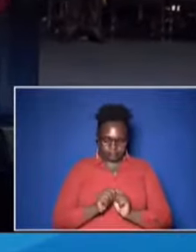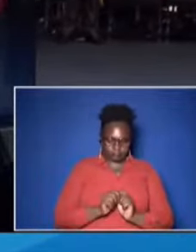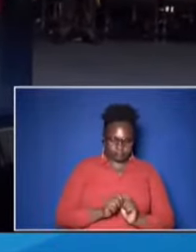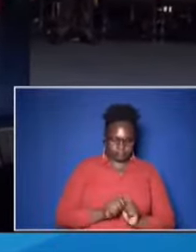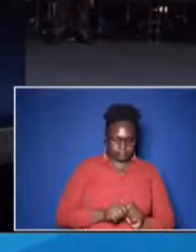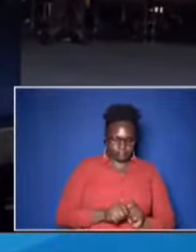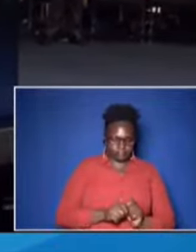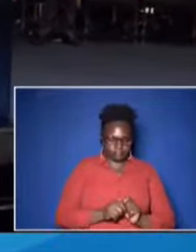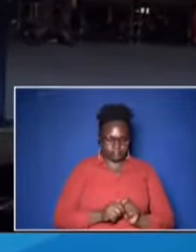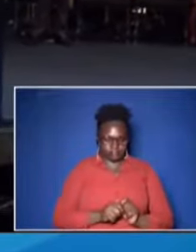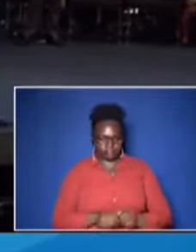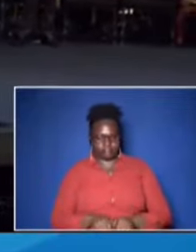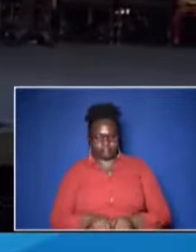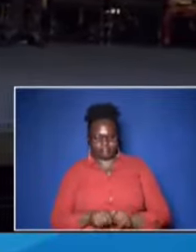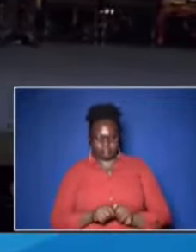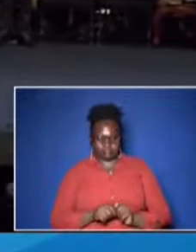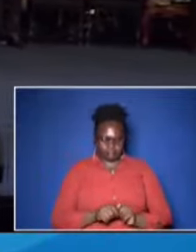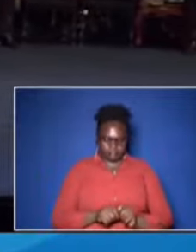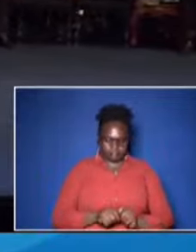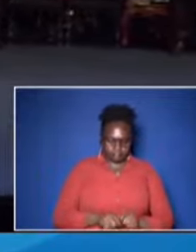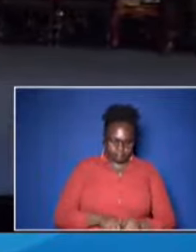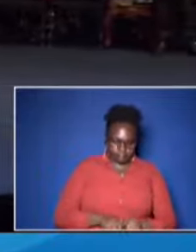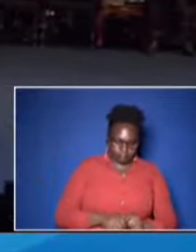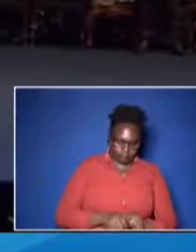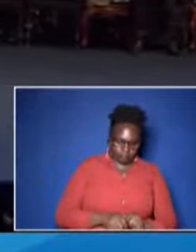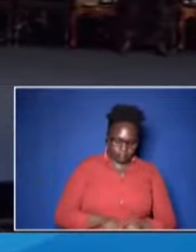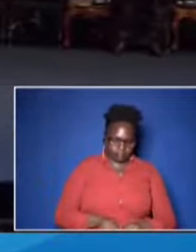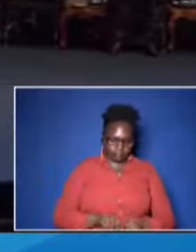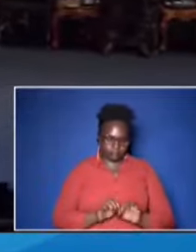my lifting up